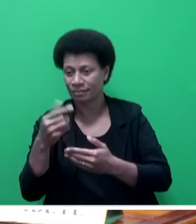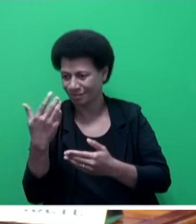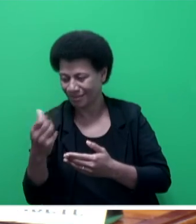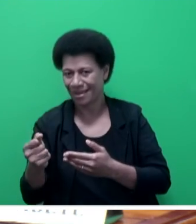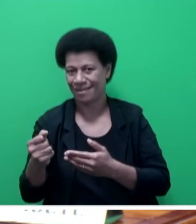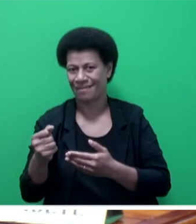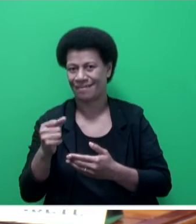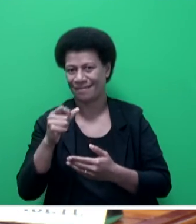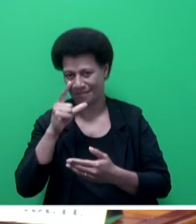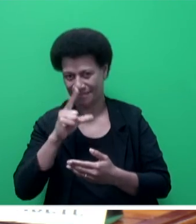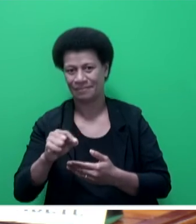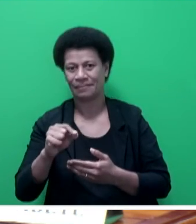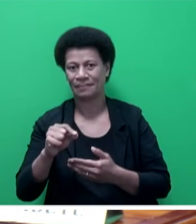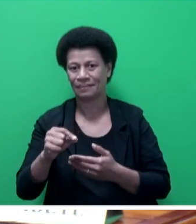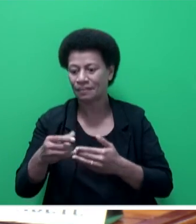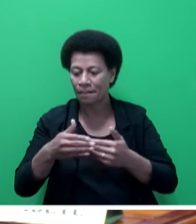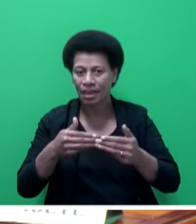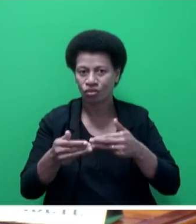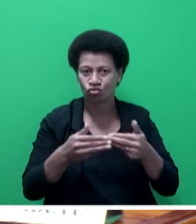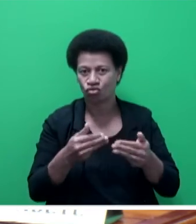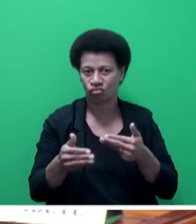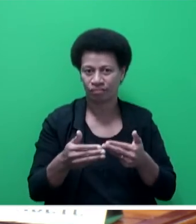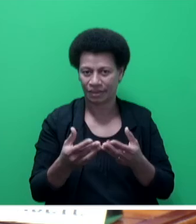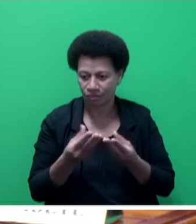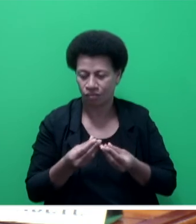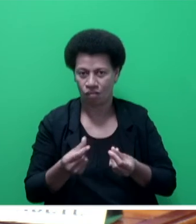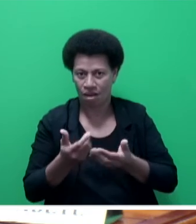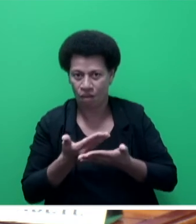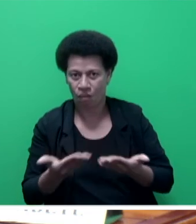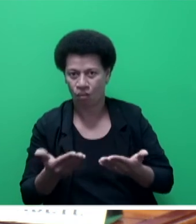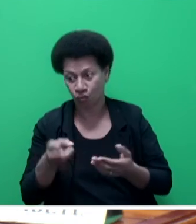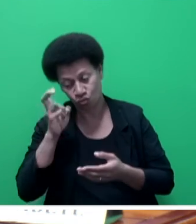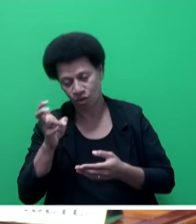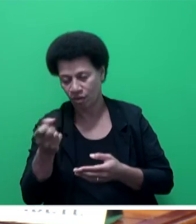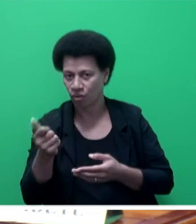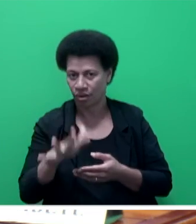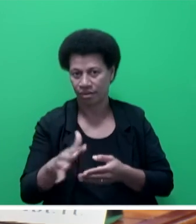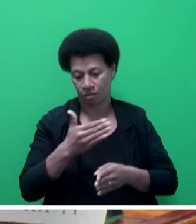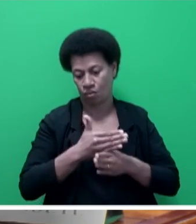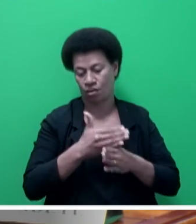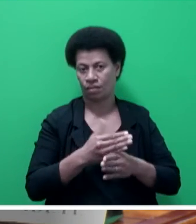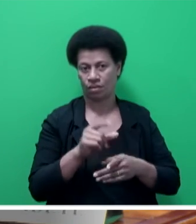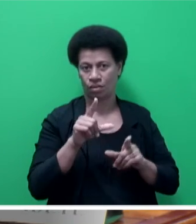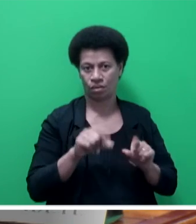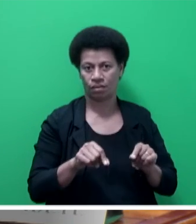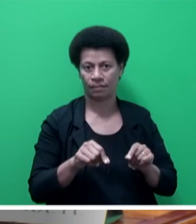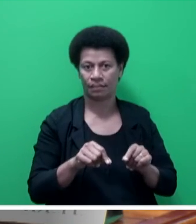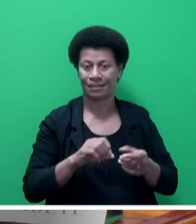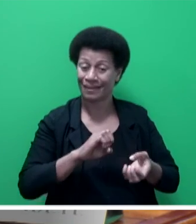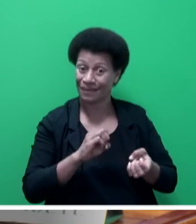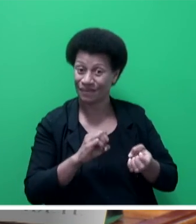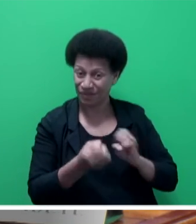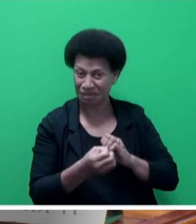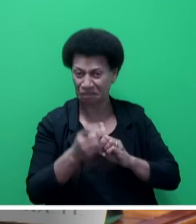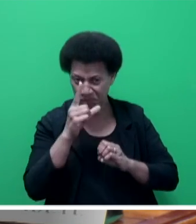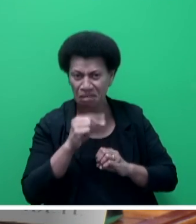alerts. So that basically, Mr. Speaker, sir, is the work that we have done. As I've stated, it is effective for now, but